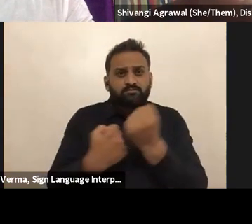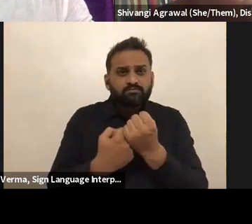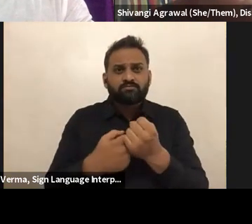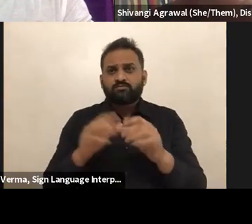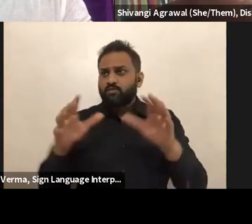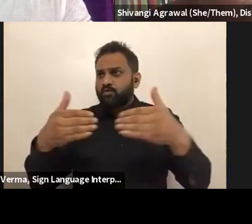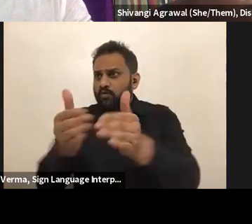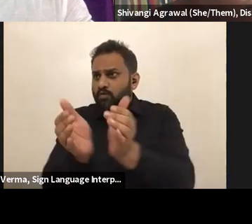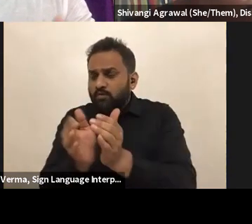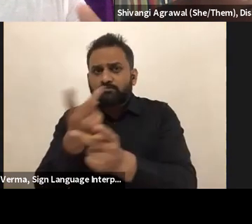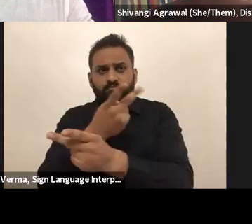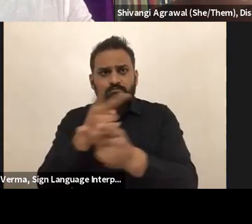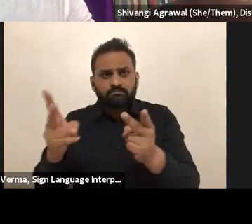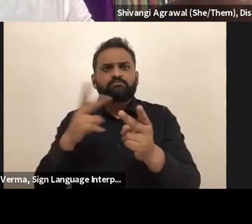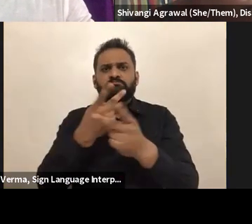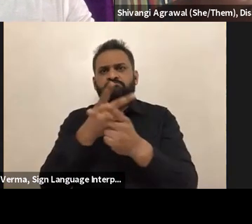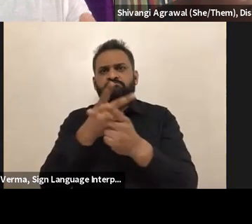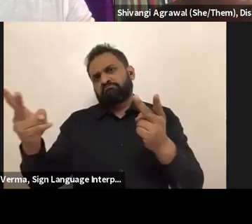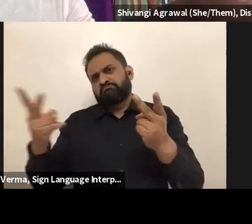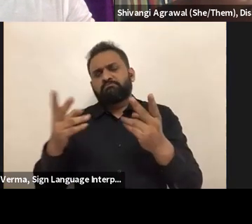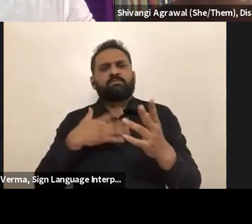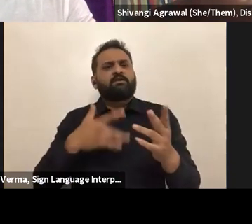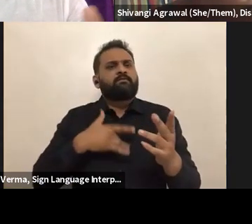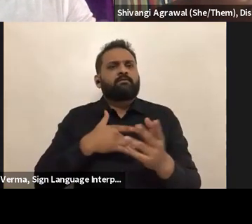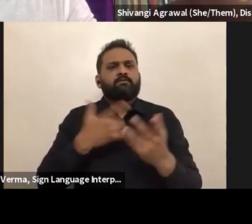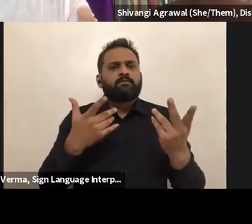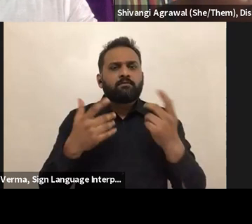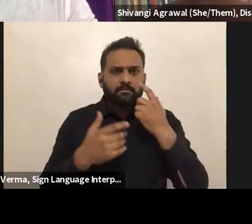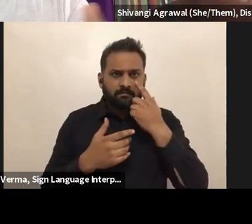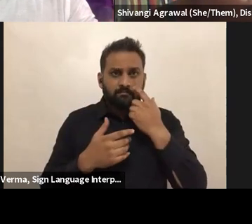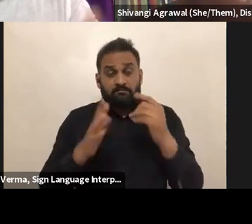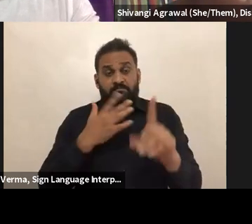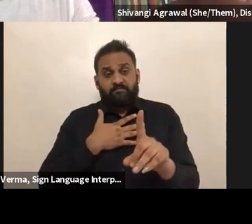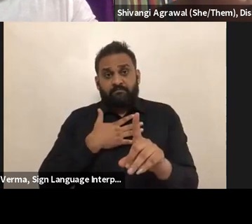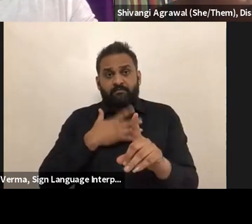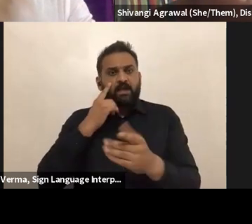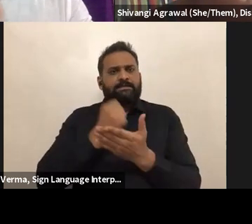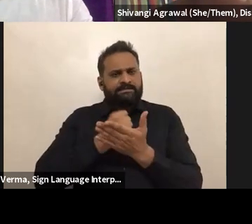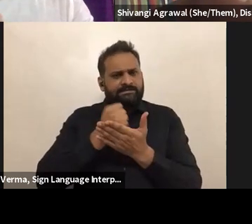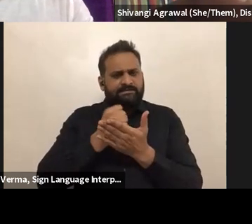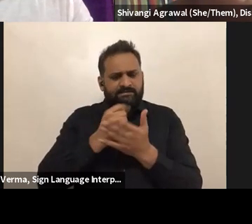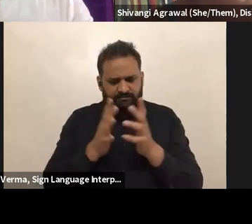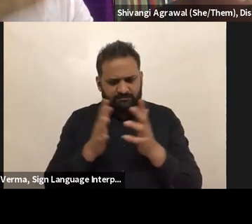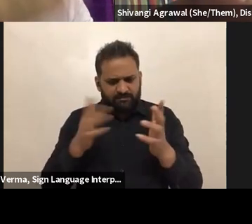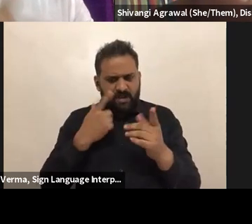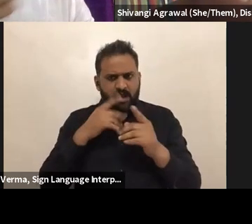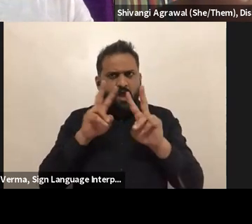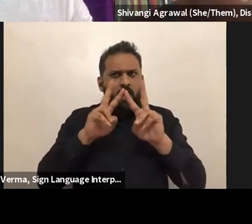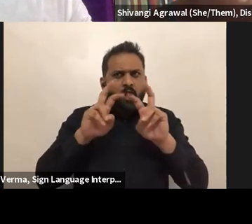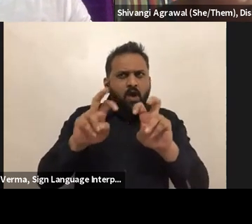like-minded individuals, etc., I figured that I tried to understand more about the different intersectionalities between